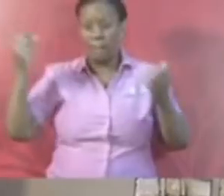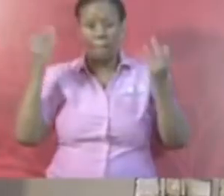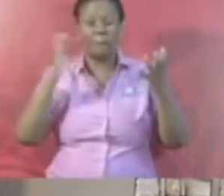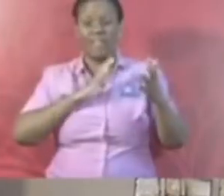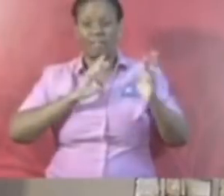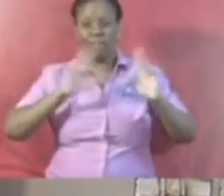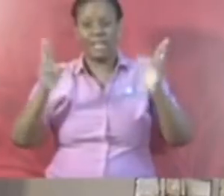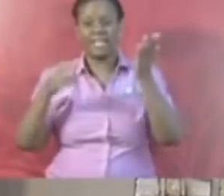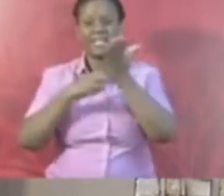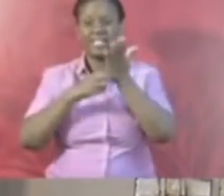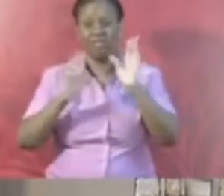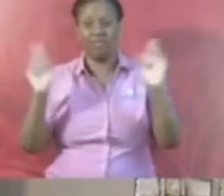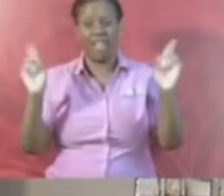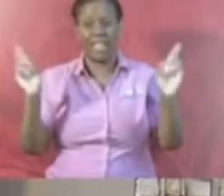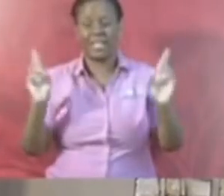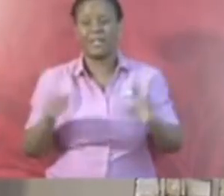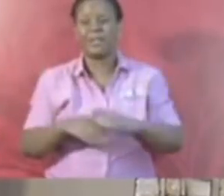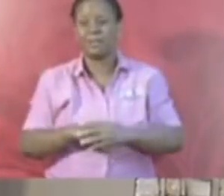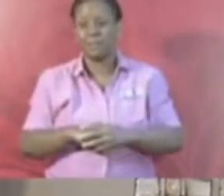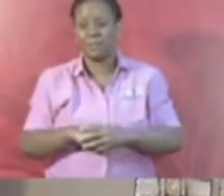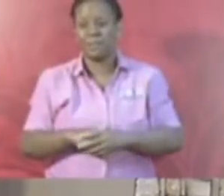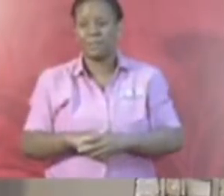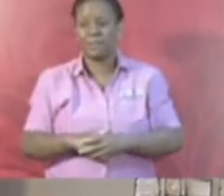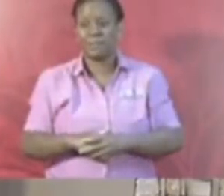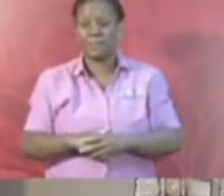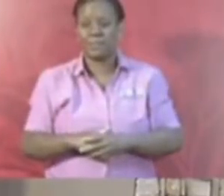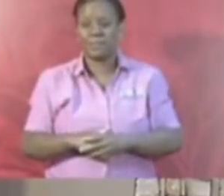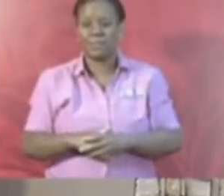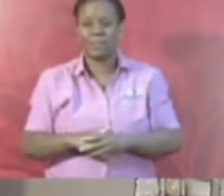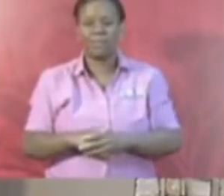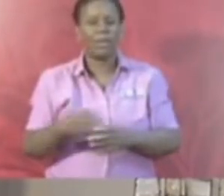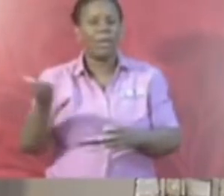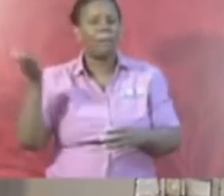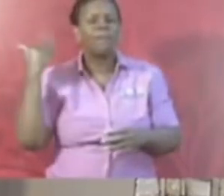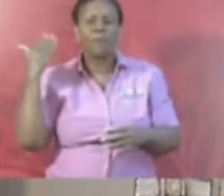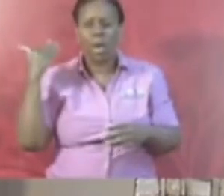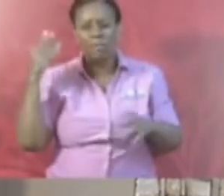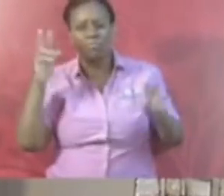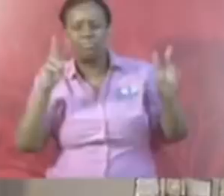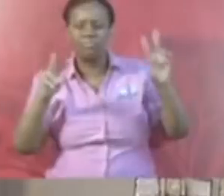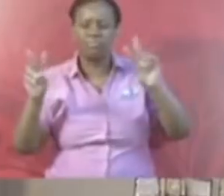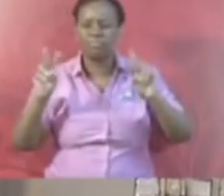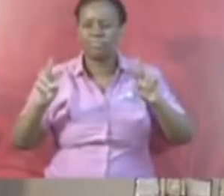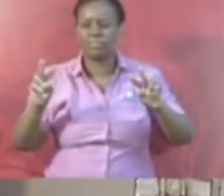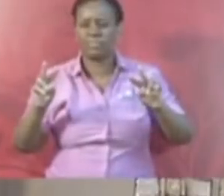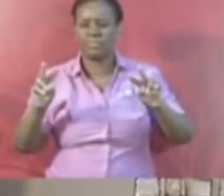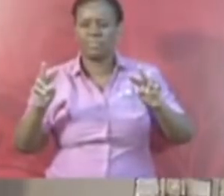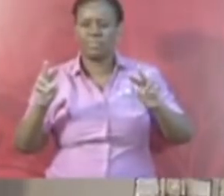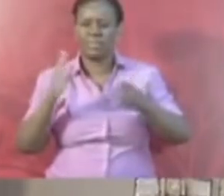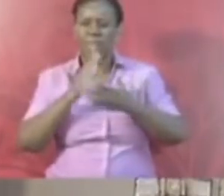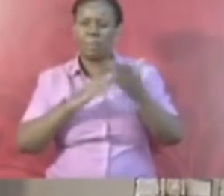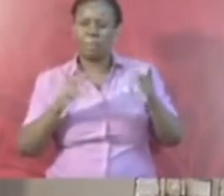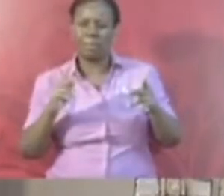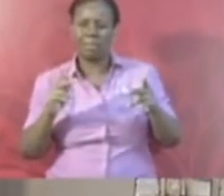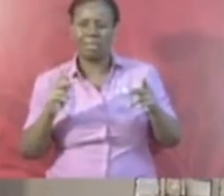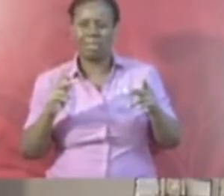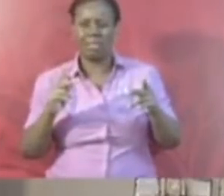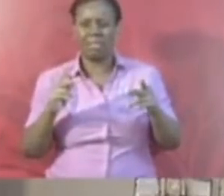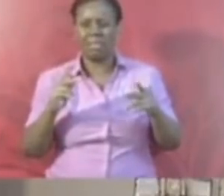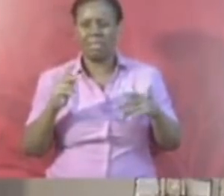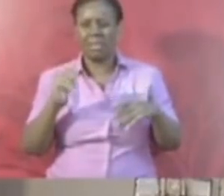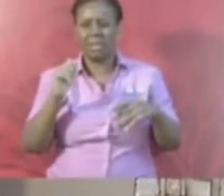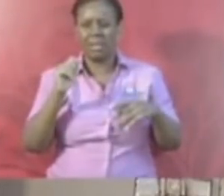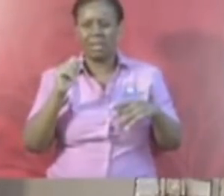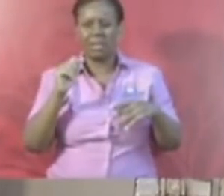just notify you of this. I have been observing over the last week or so, and the number of persons wearing their masks has drastically gone